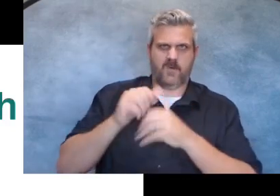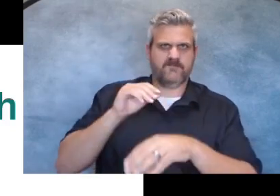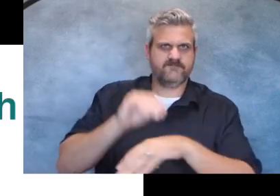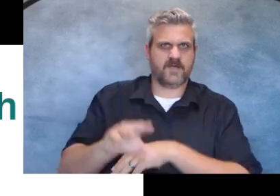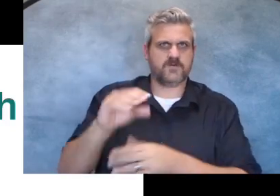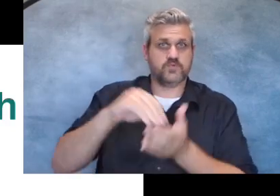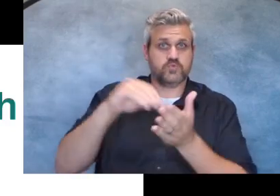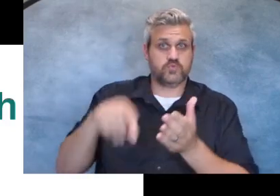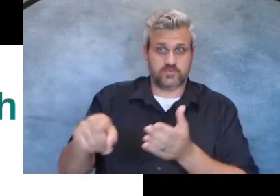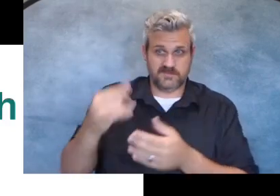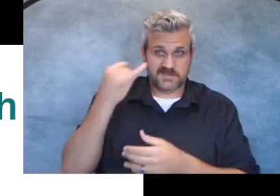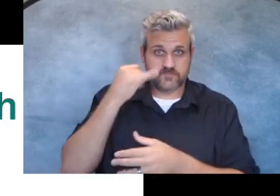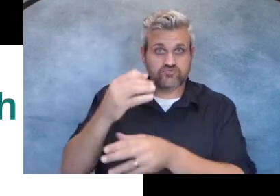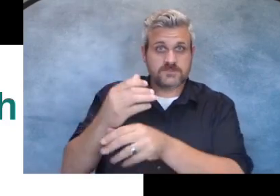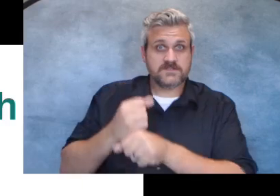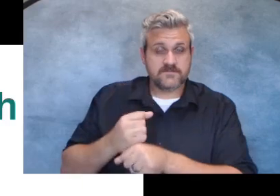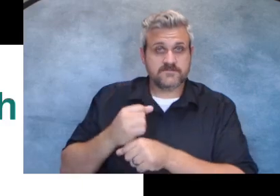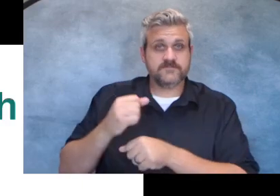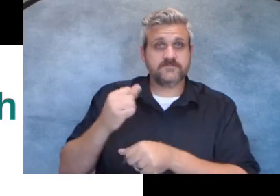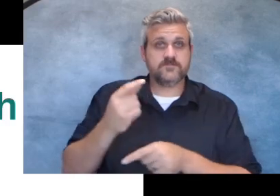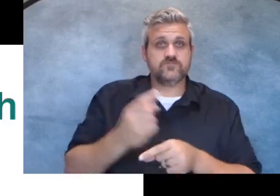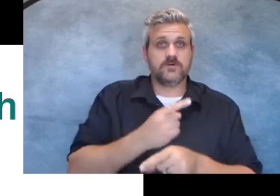an alternative high school diploma.